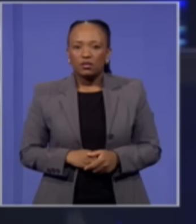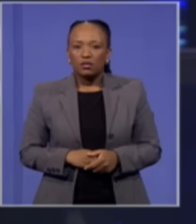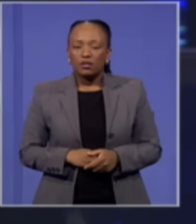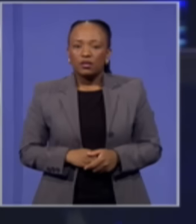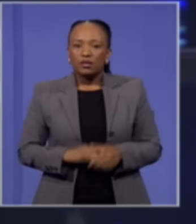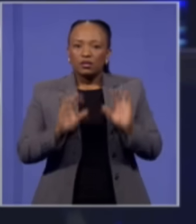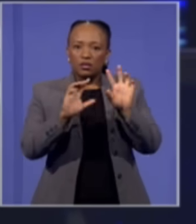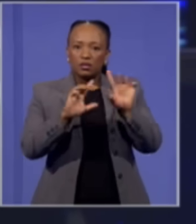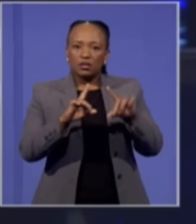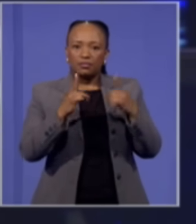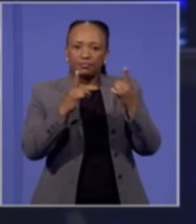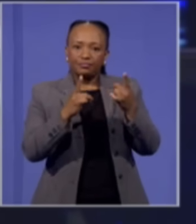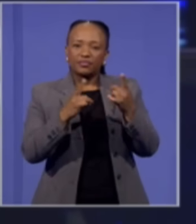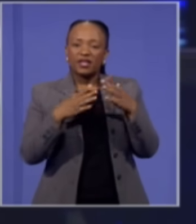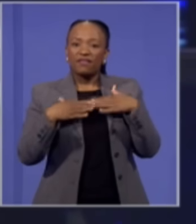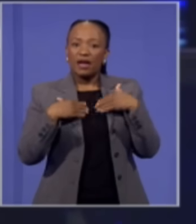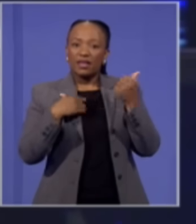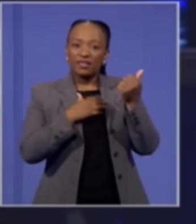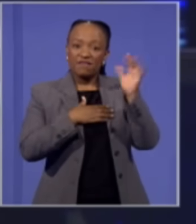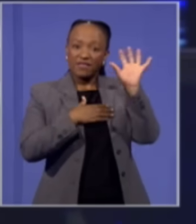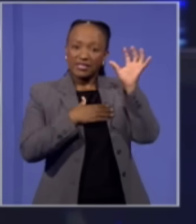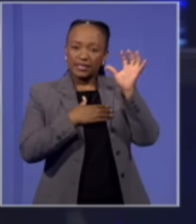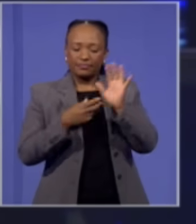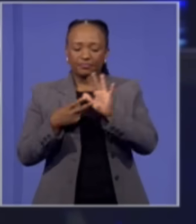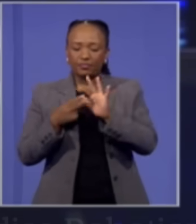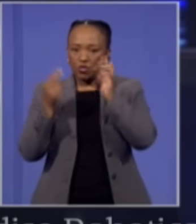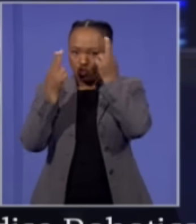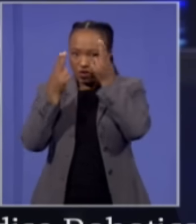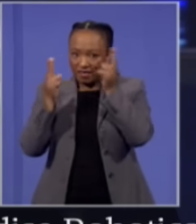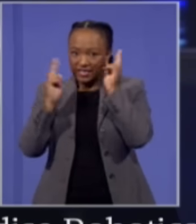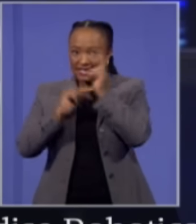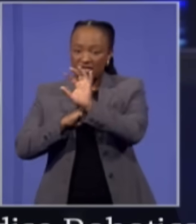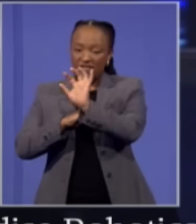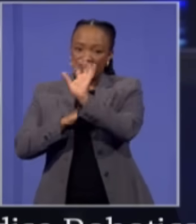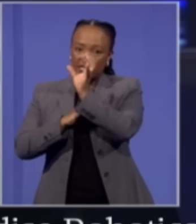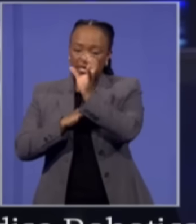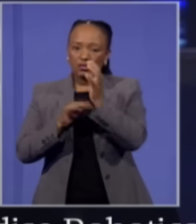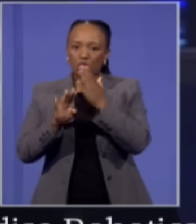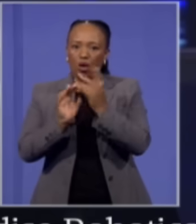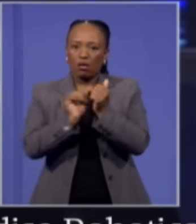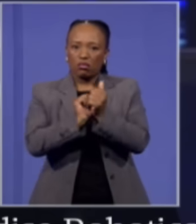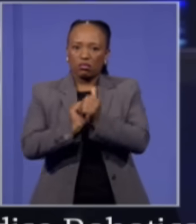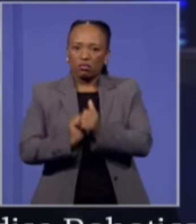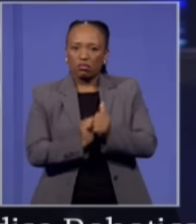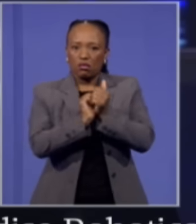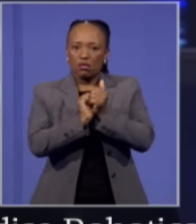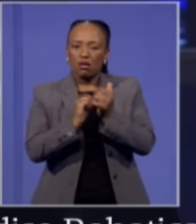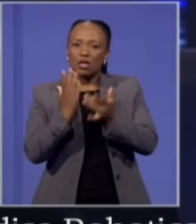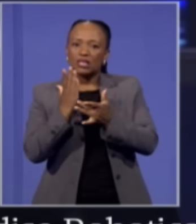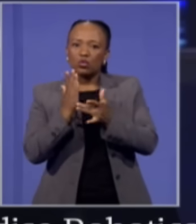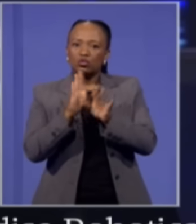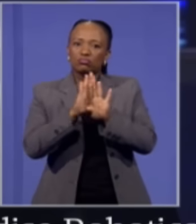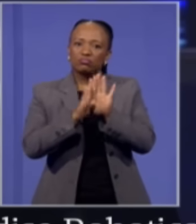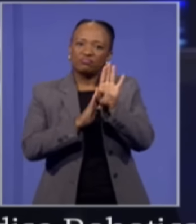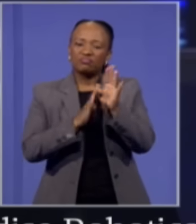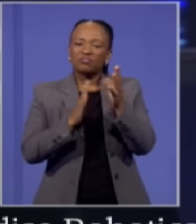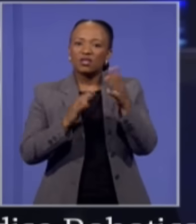Lefapha la bophelo la Free State le sebeditse le University ya Free State ho ntlafatsa technology ka diphaposing tsa